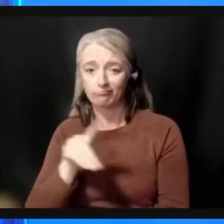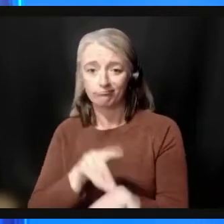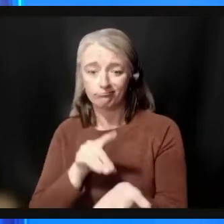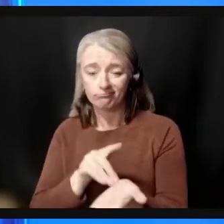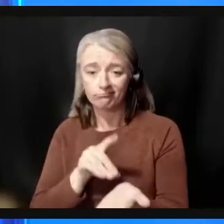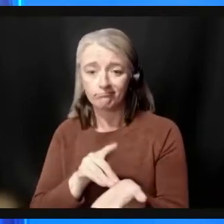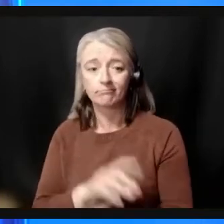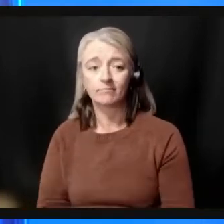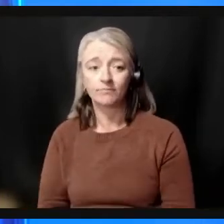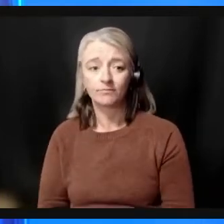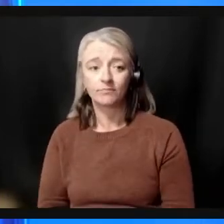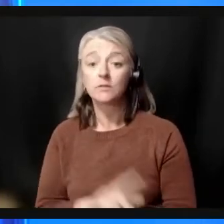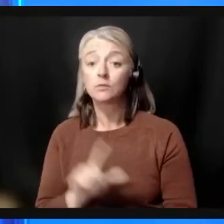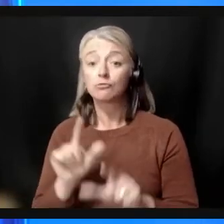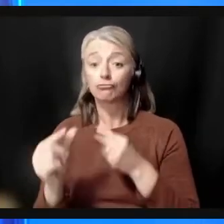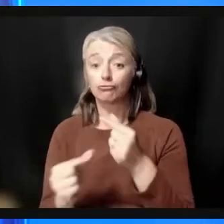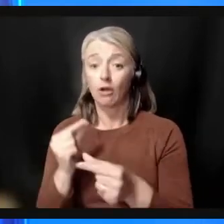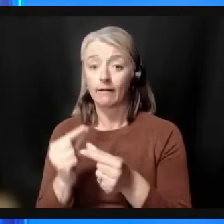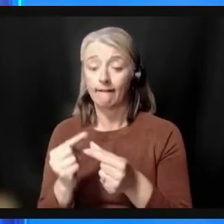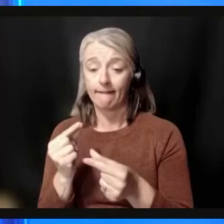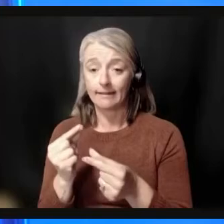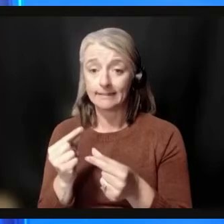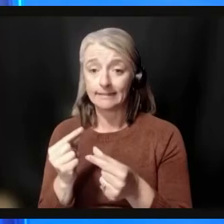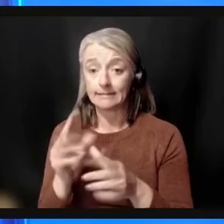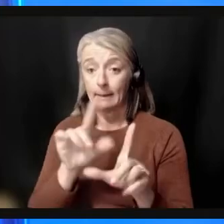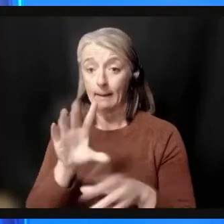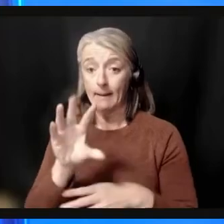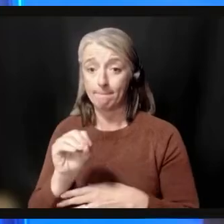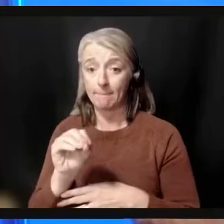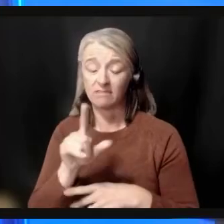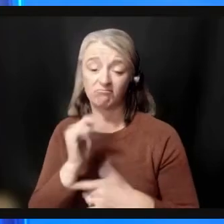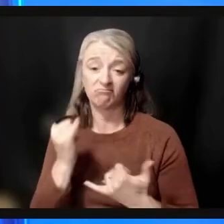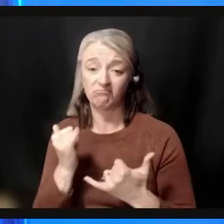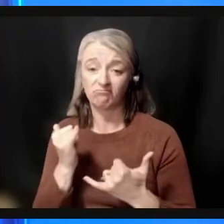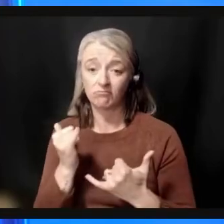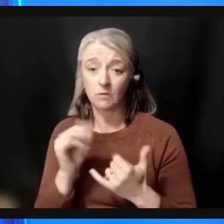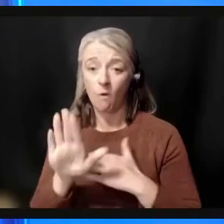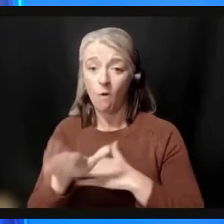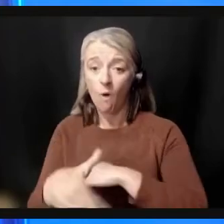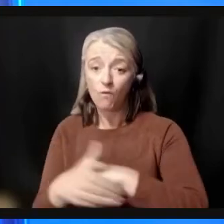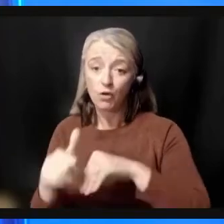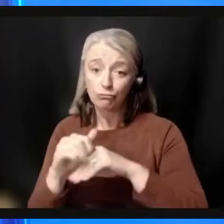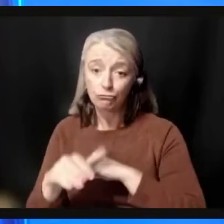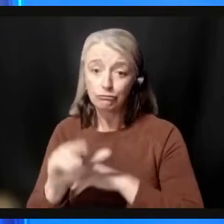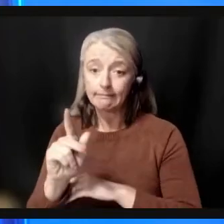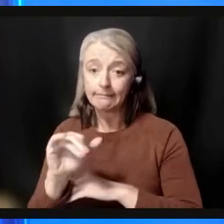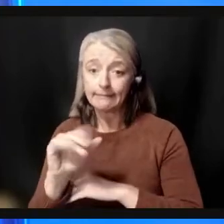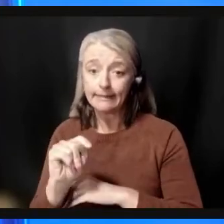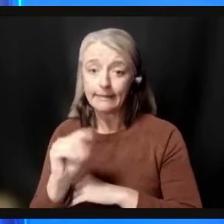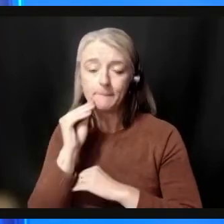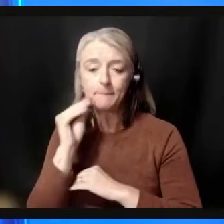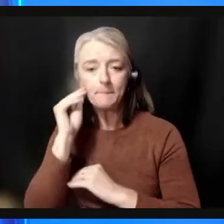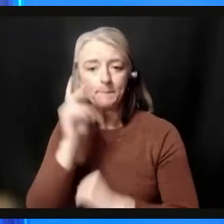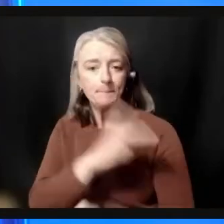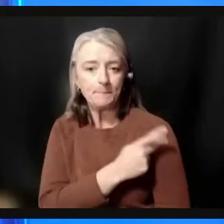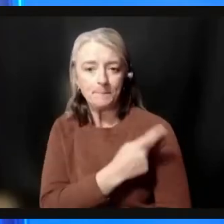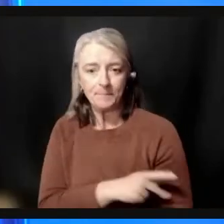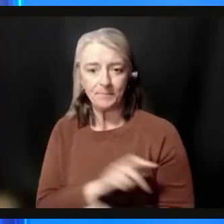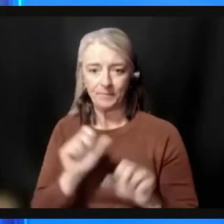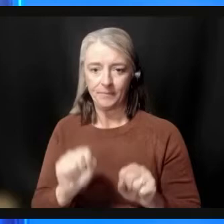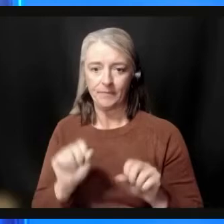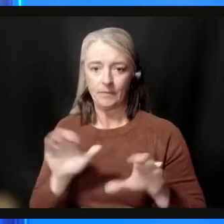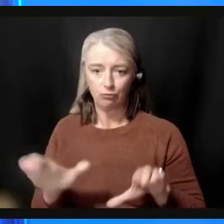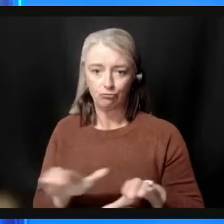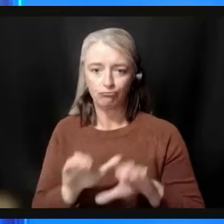testing companies rise to the occasion. They would now overnight ship a kit to a patient's home so they could do genetic testing from